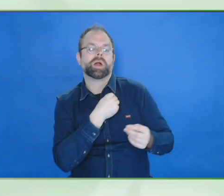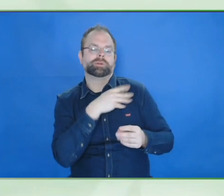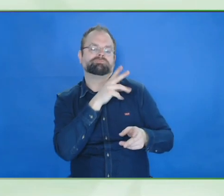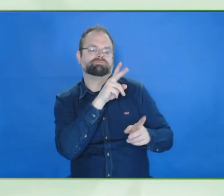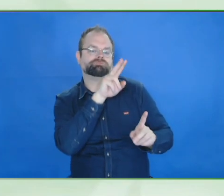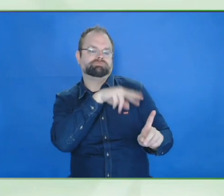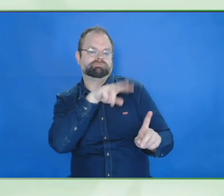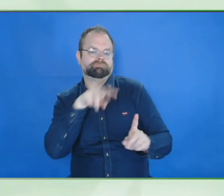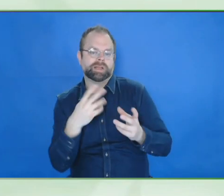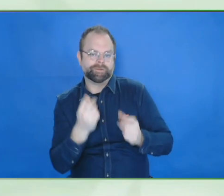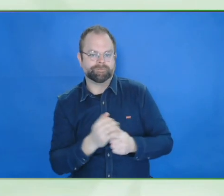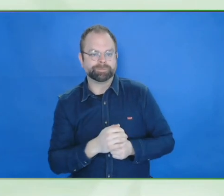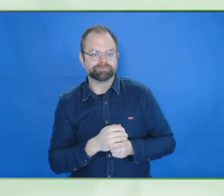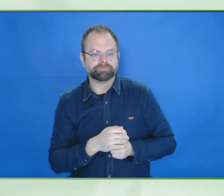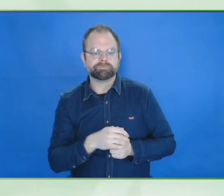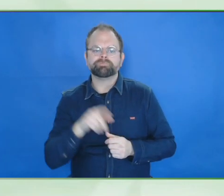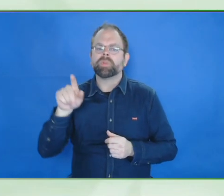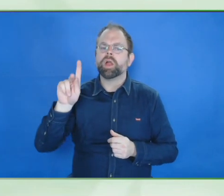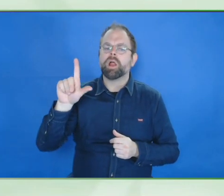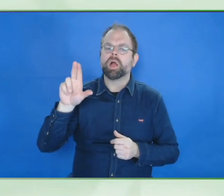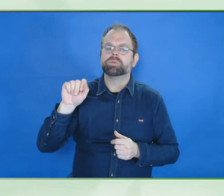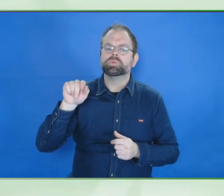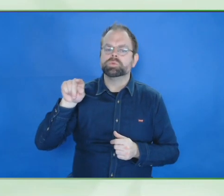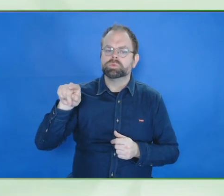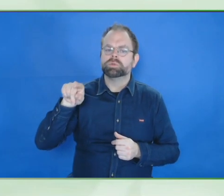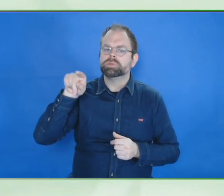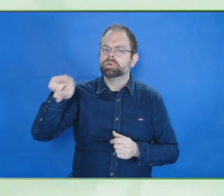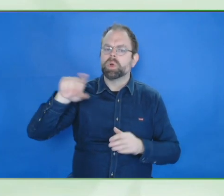sure that they are able to follow through and bring it to market?